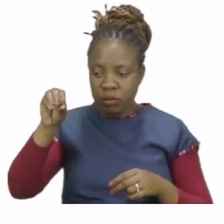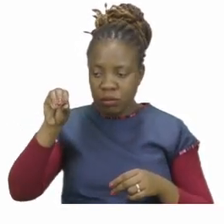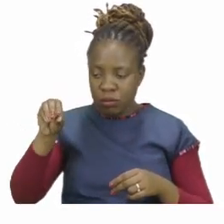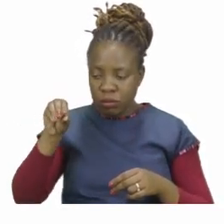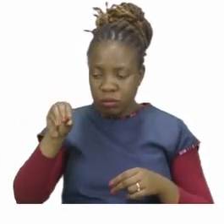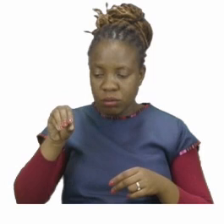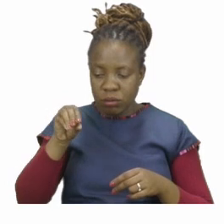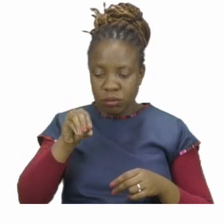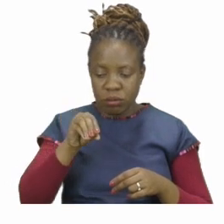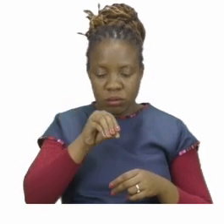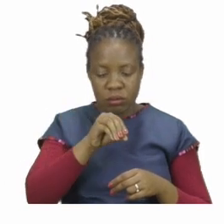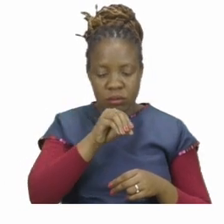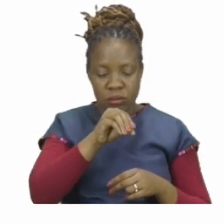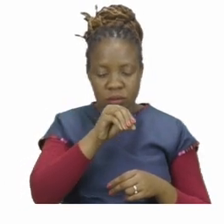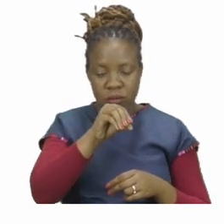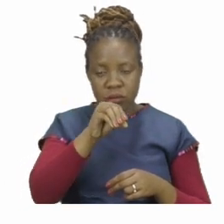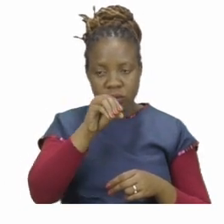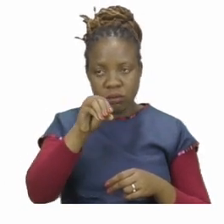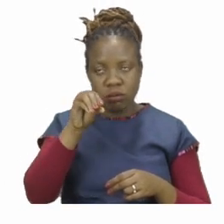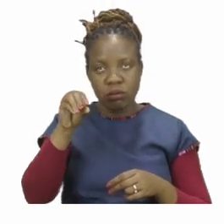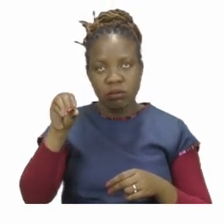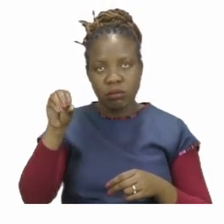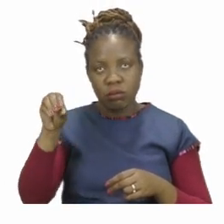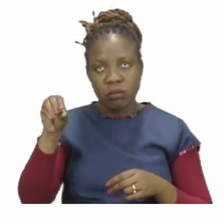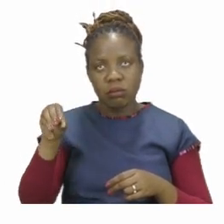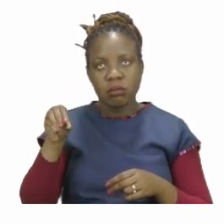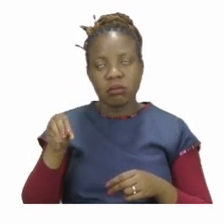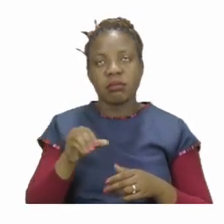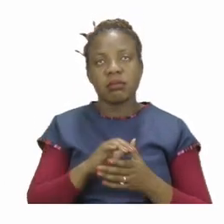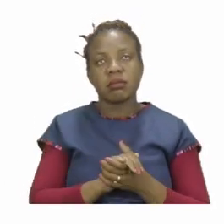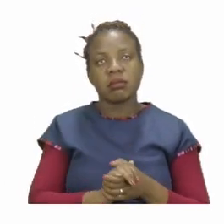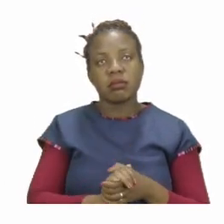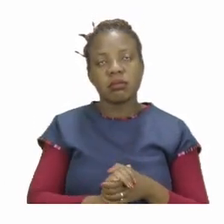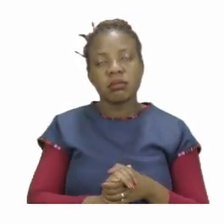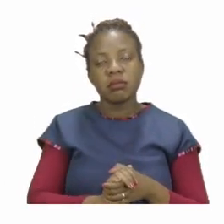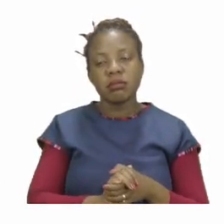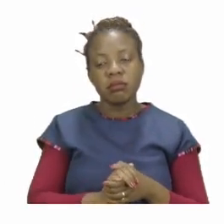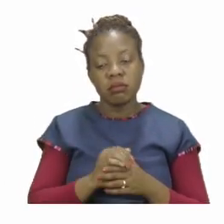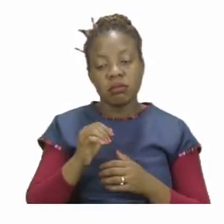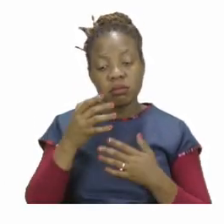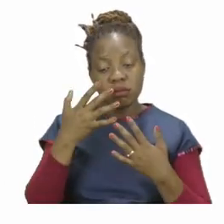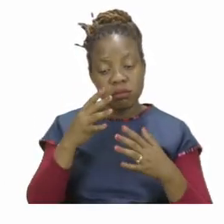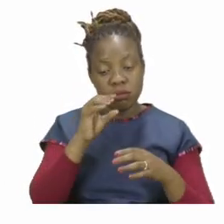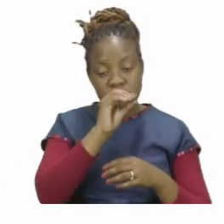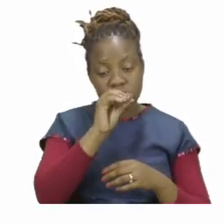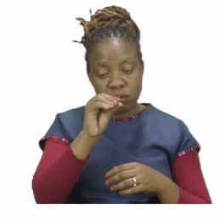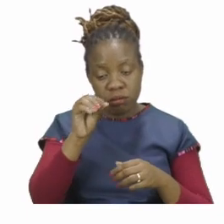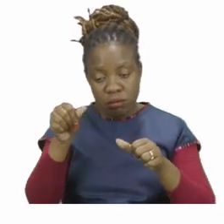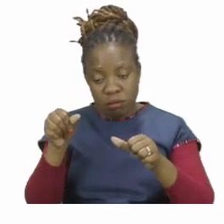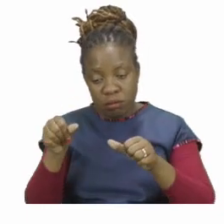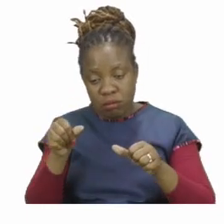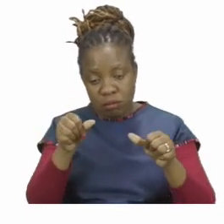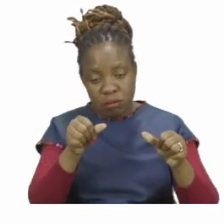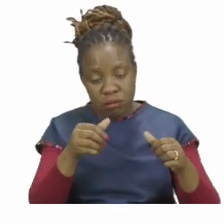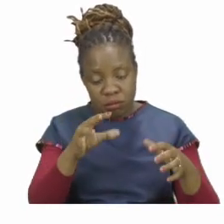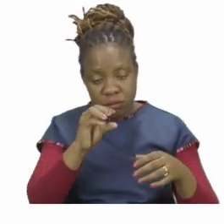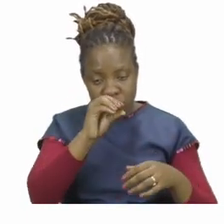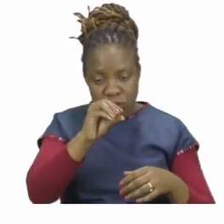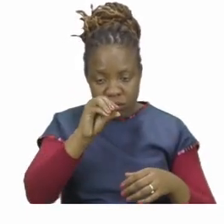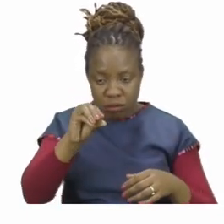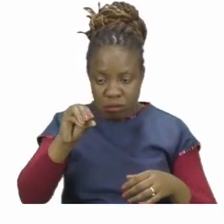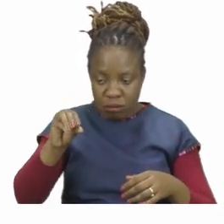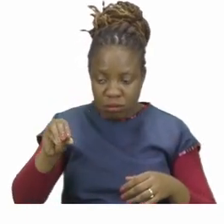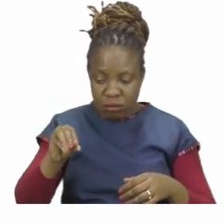bottle tops and paste it on the page and then count how many bottle tops you